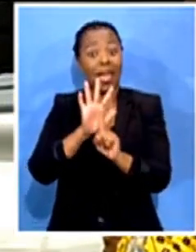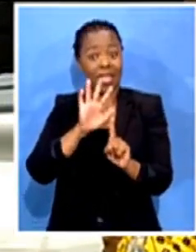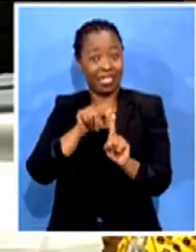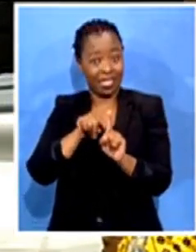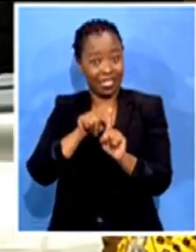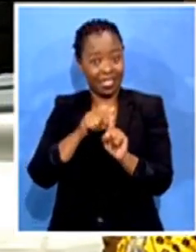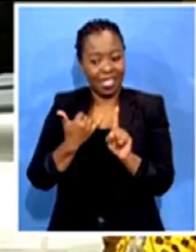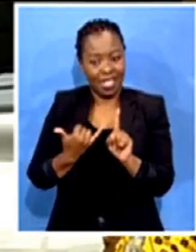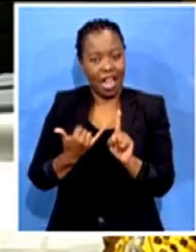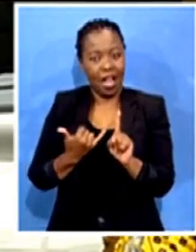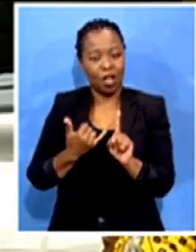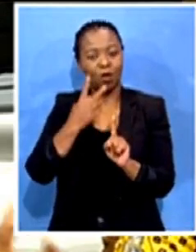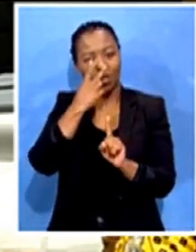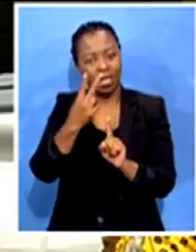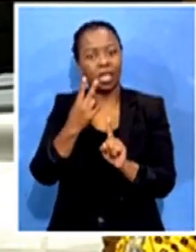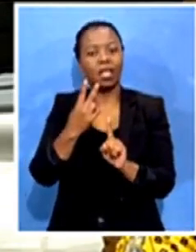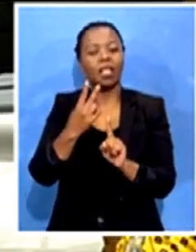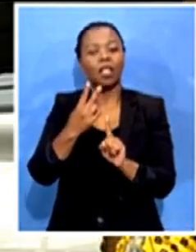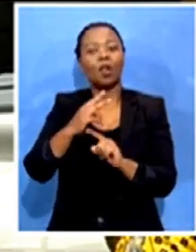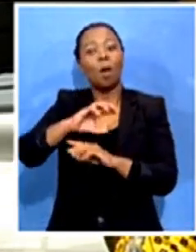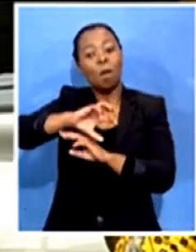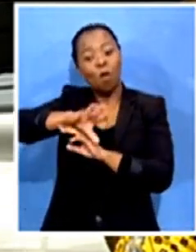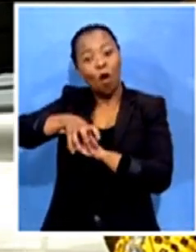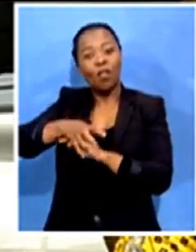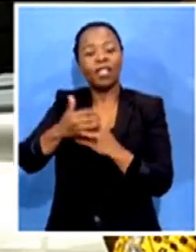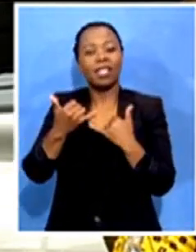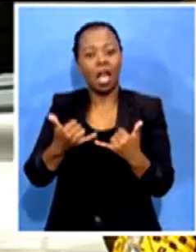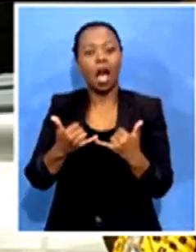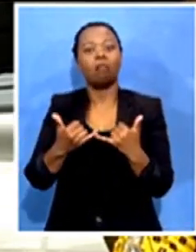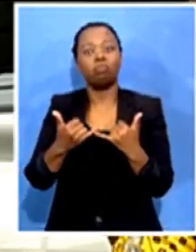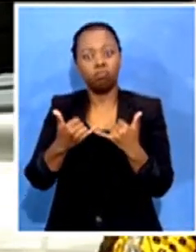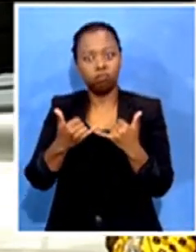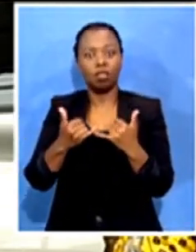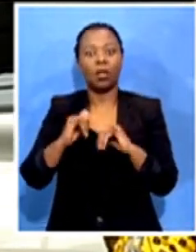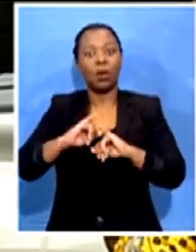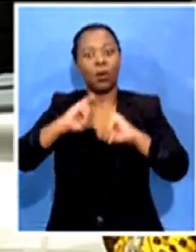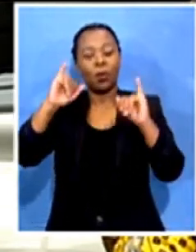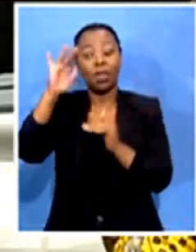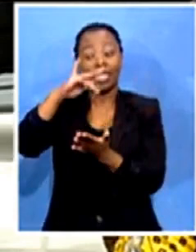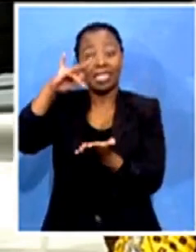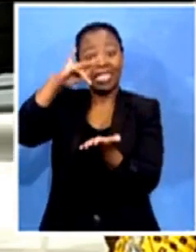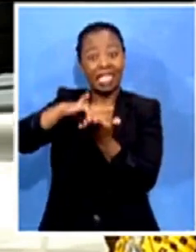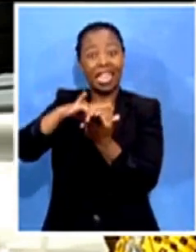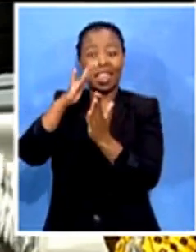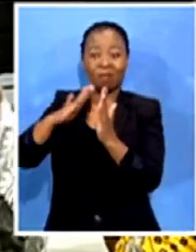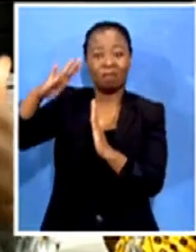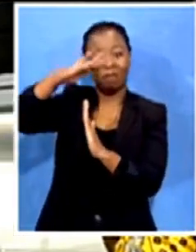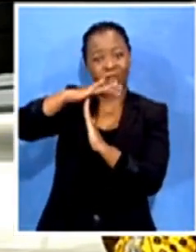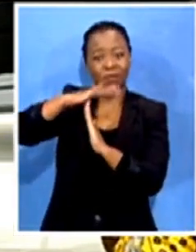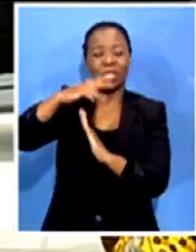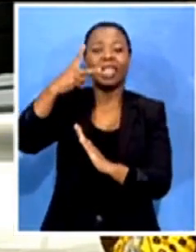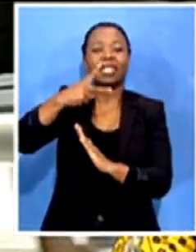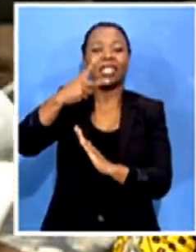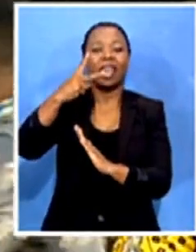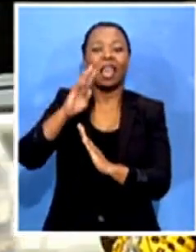basically becoming the epicenter of the second wave, by all accounts, and it's something we said